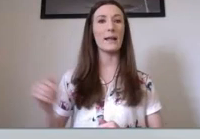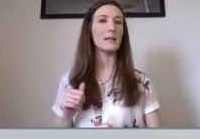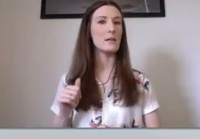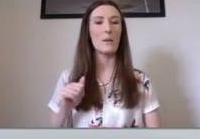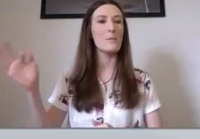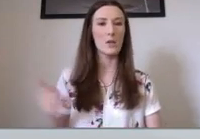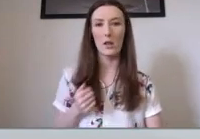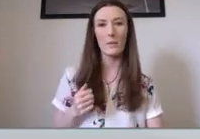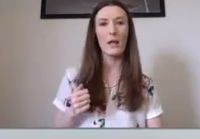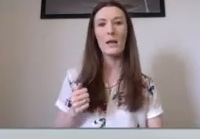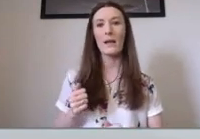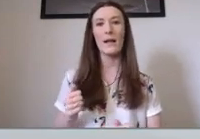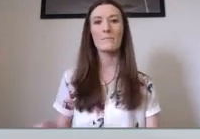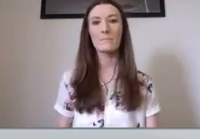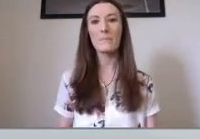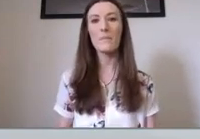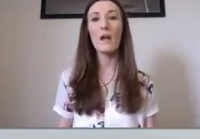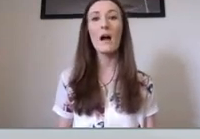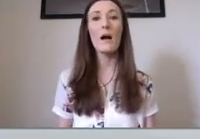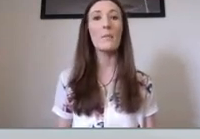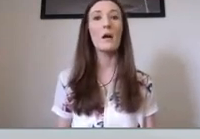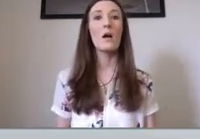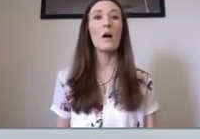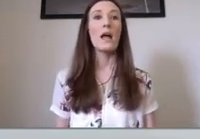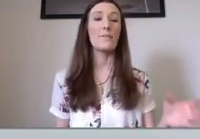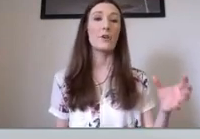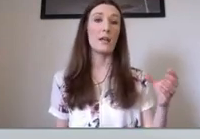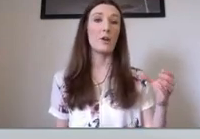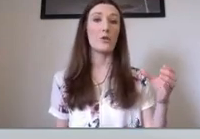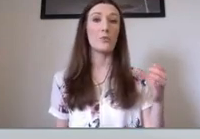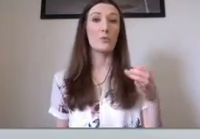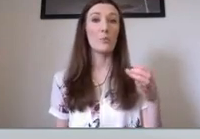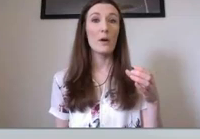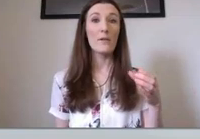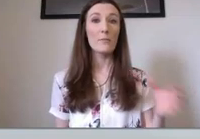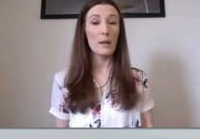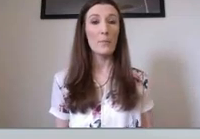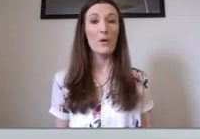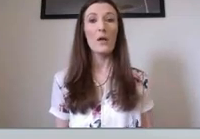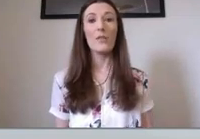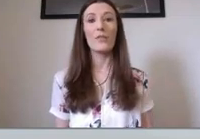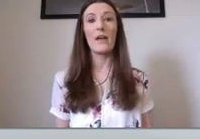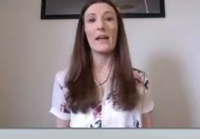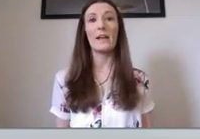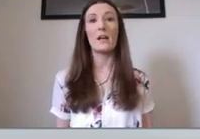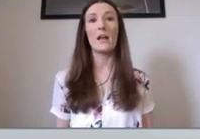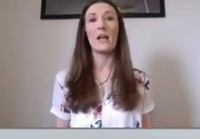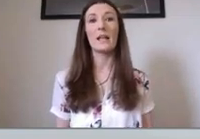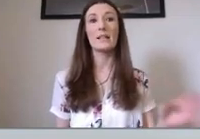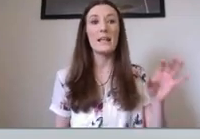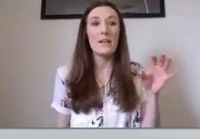restroom. My mom's calling me. Okay. If you're in a group of people,